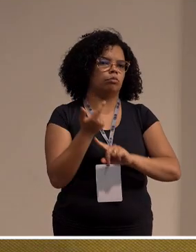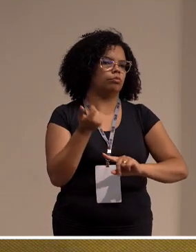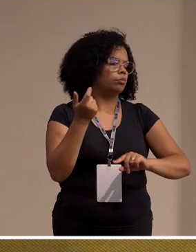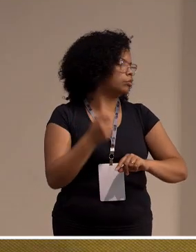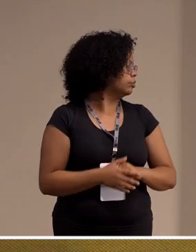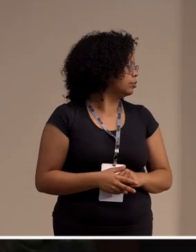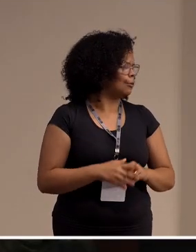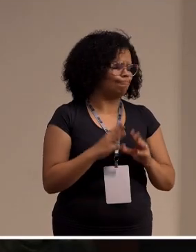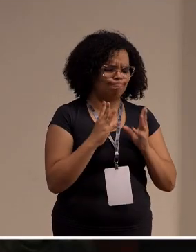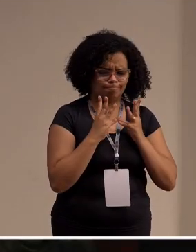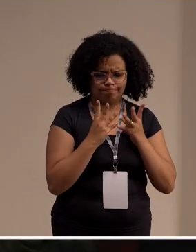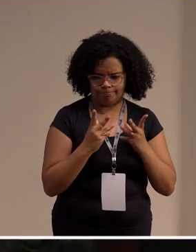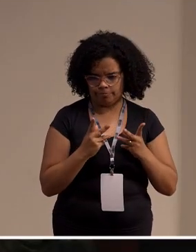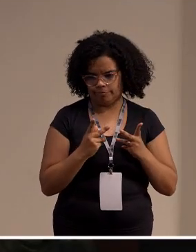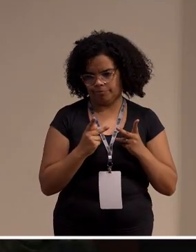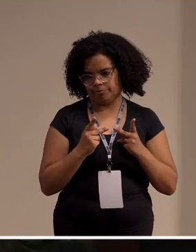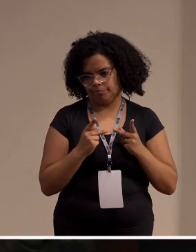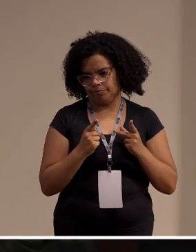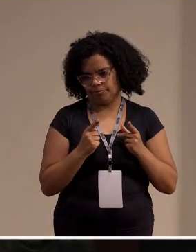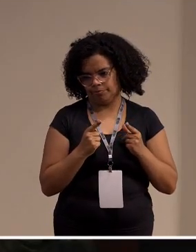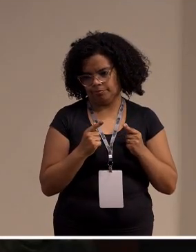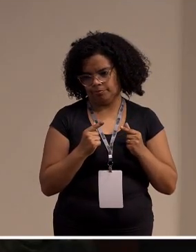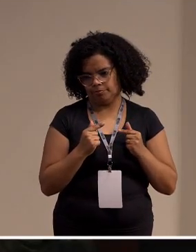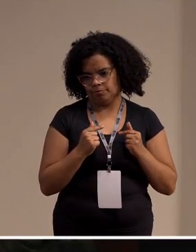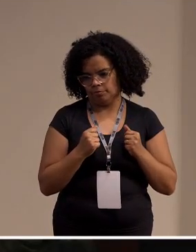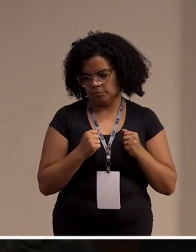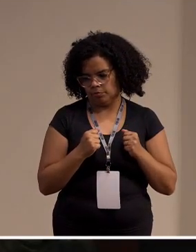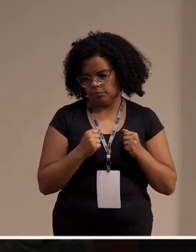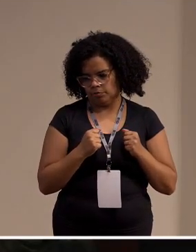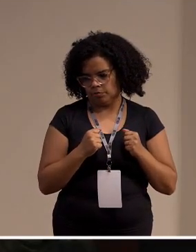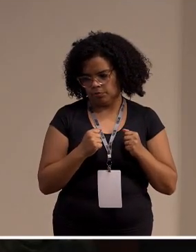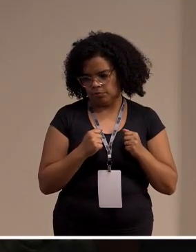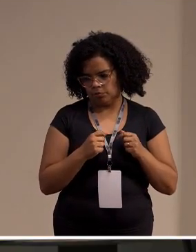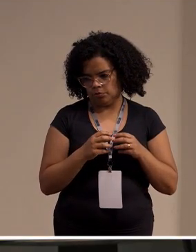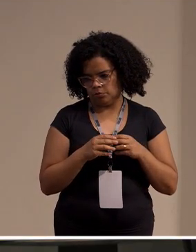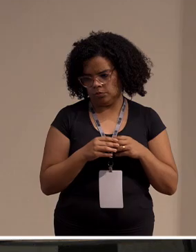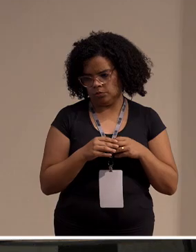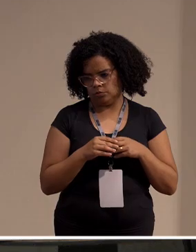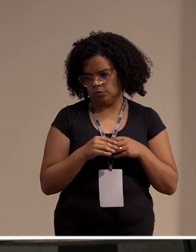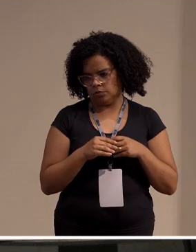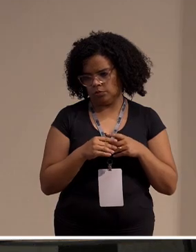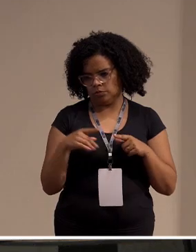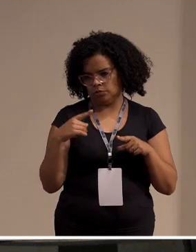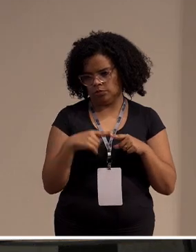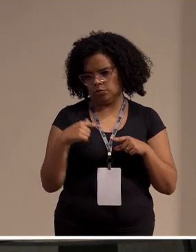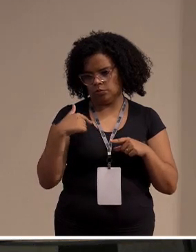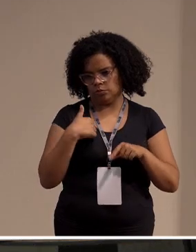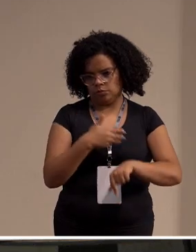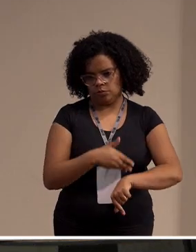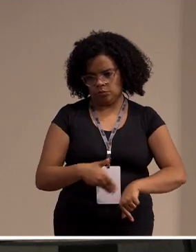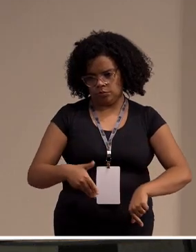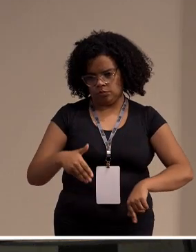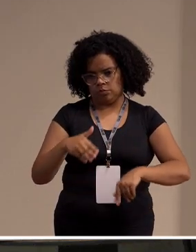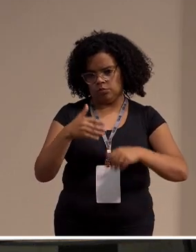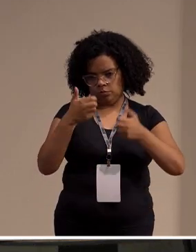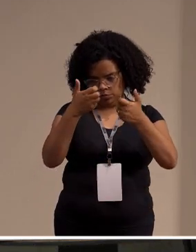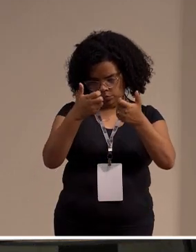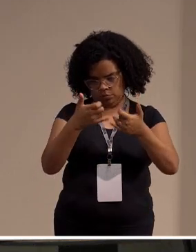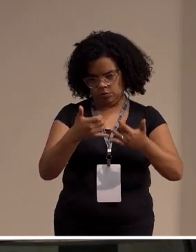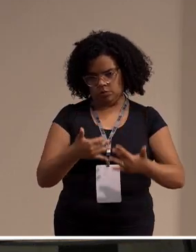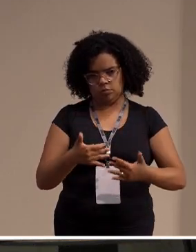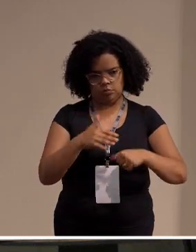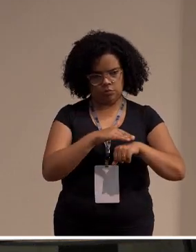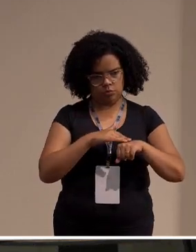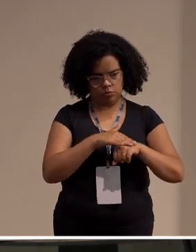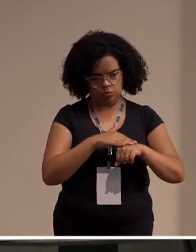Isso é maravilhoso, porque eu costumo dizer em conversas como essa que a gente está